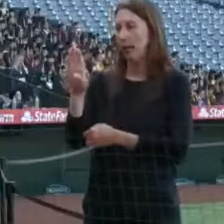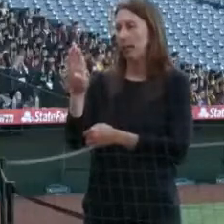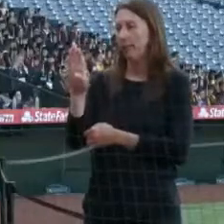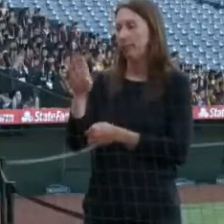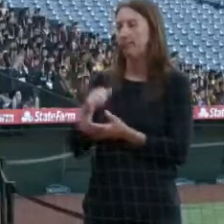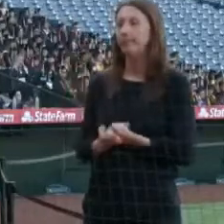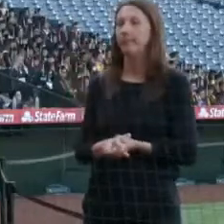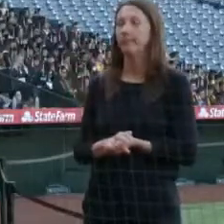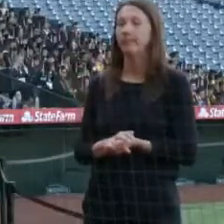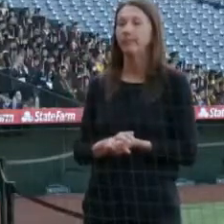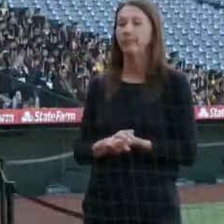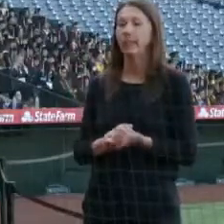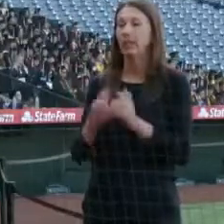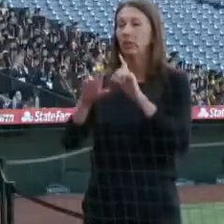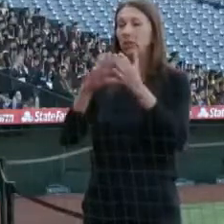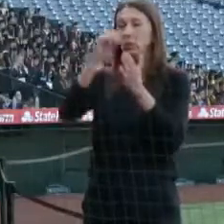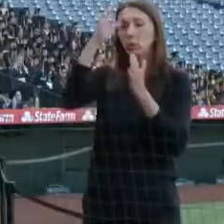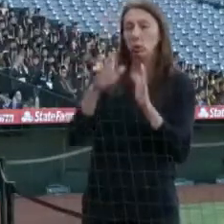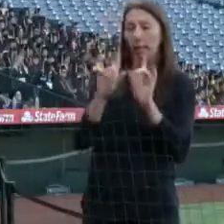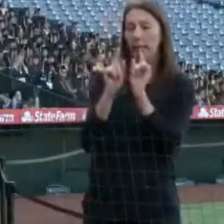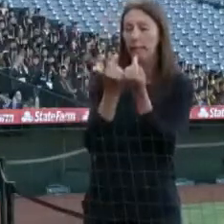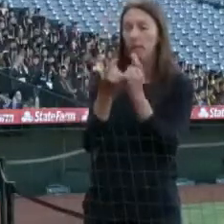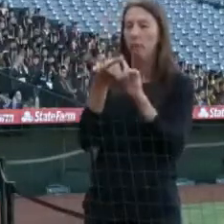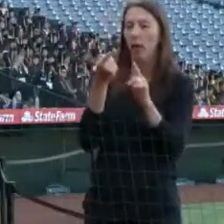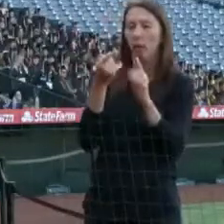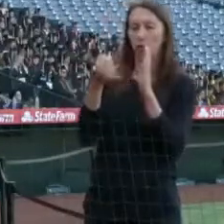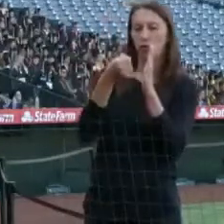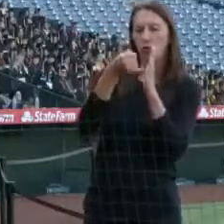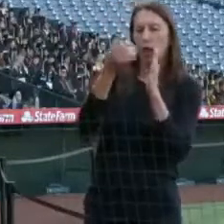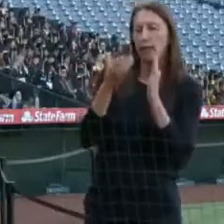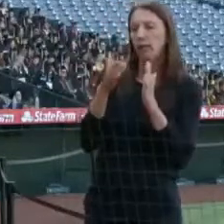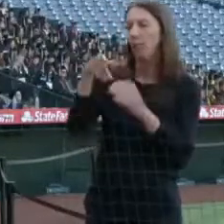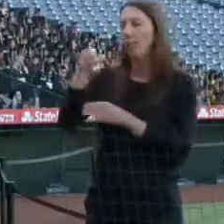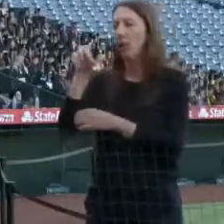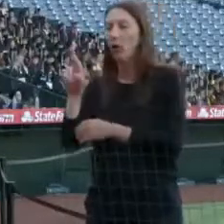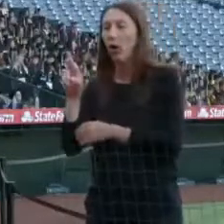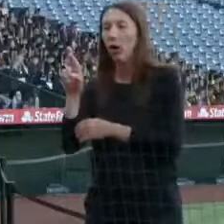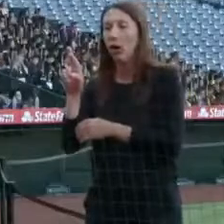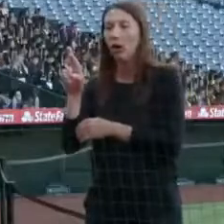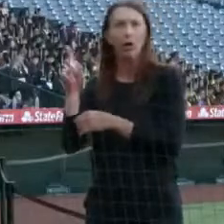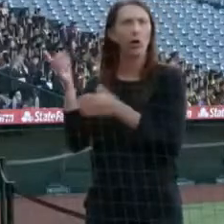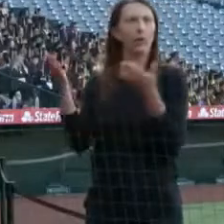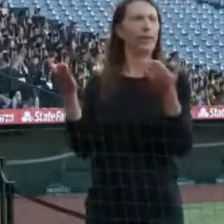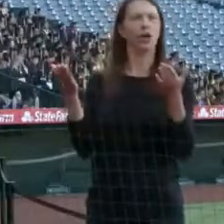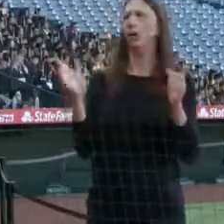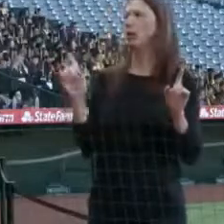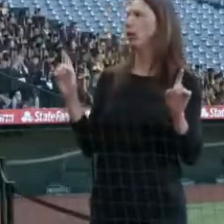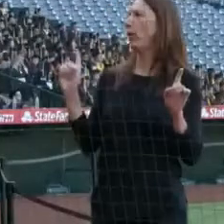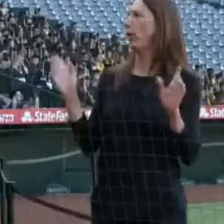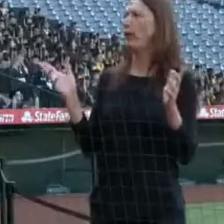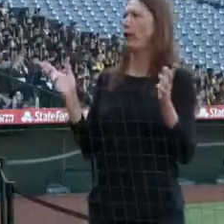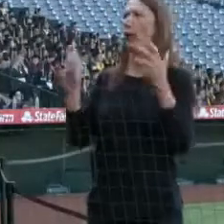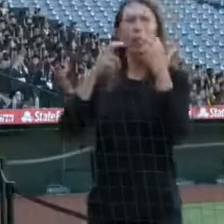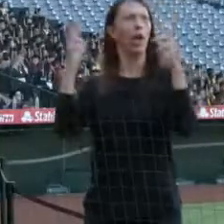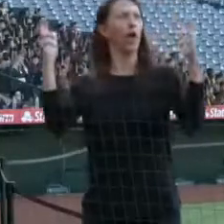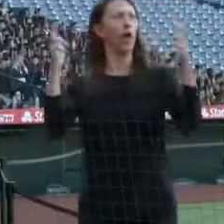of students from the Department of Journalism and Public Relations, are you here? You're here, right?